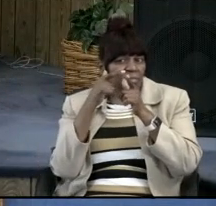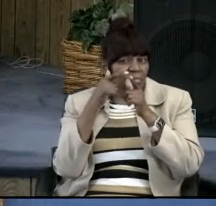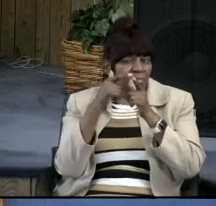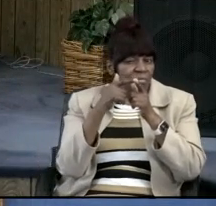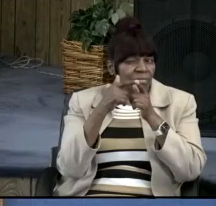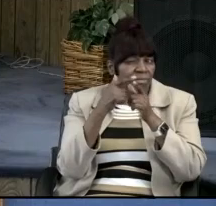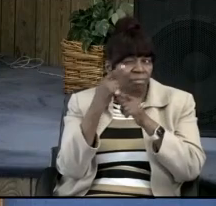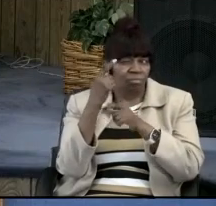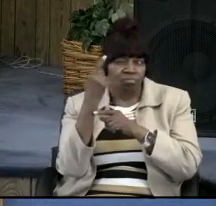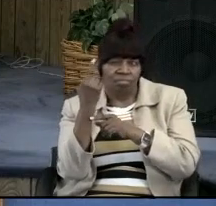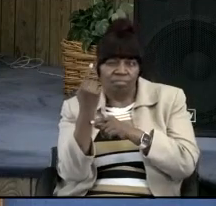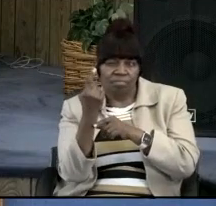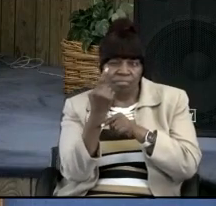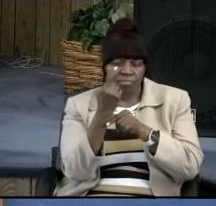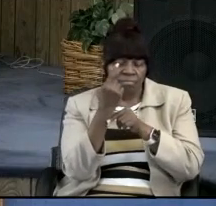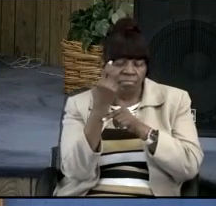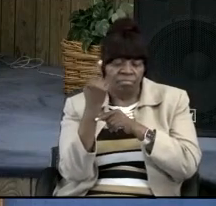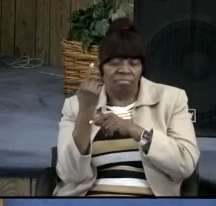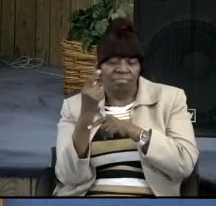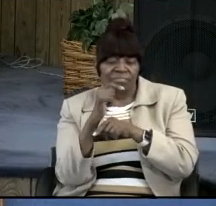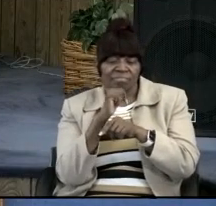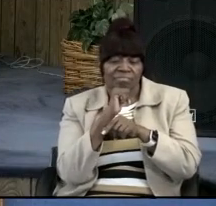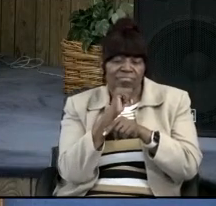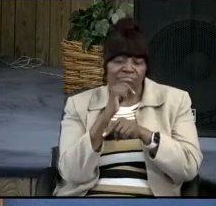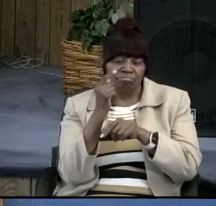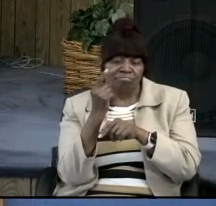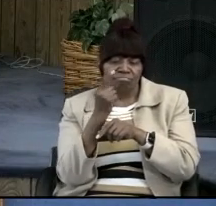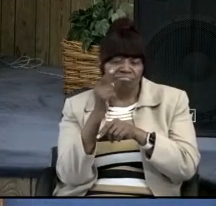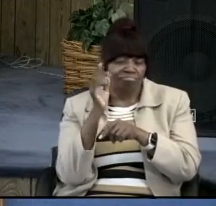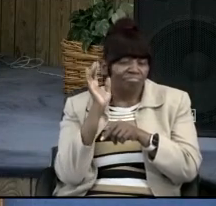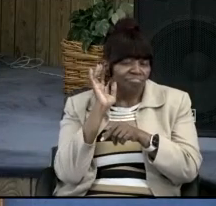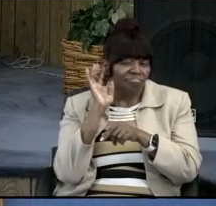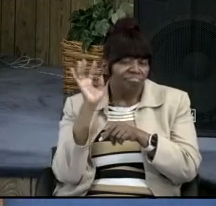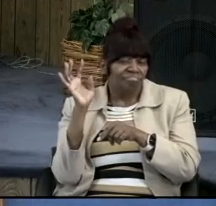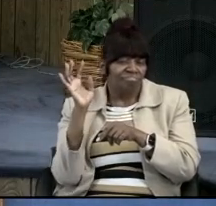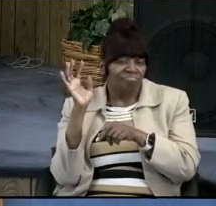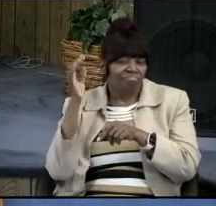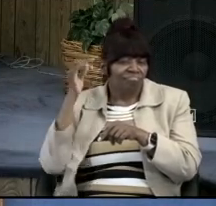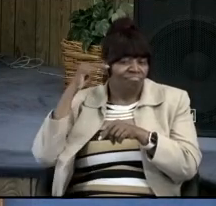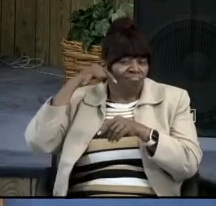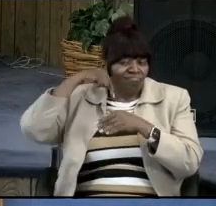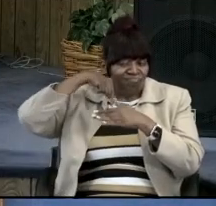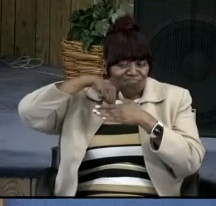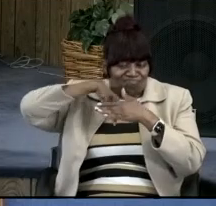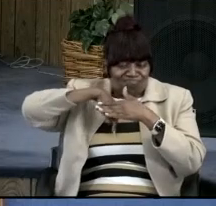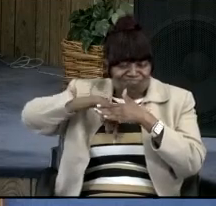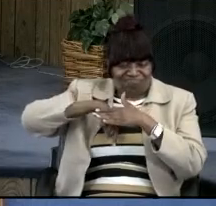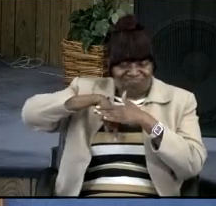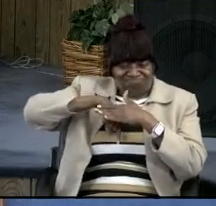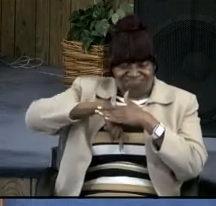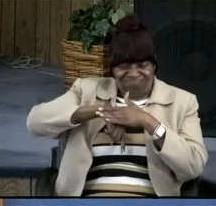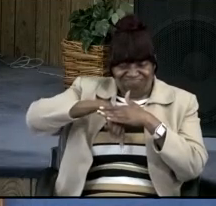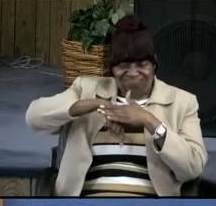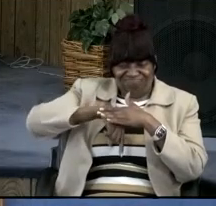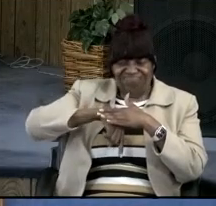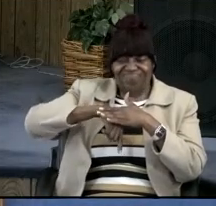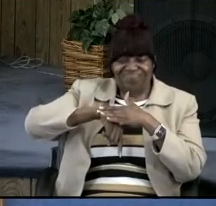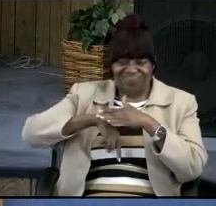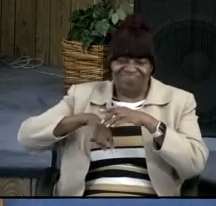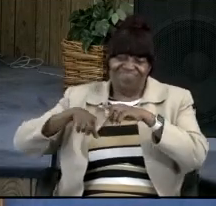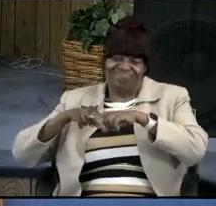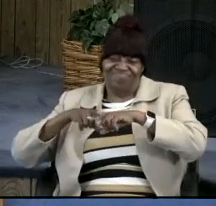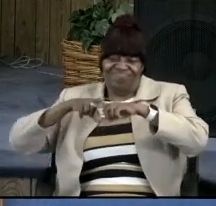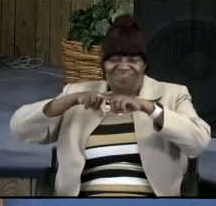it is something that you don't just hear. Is something that goes in you. Yes. If it's riding on